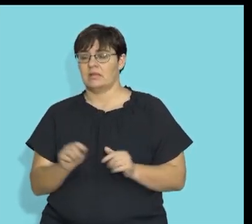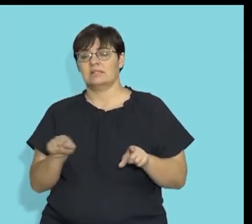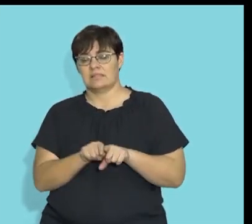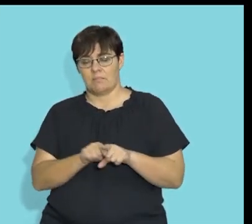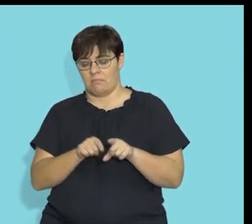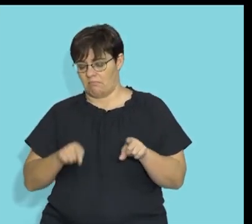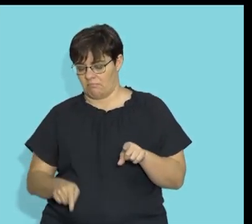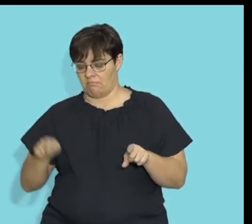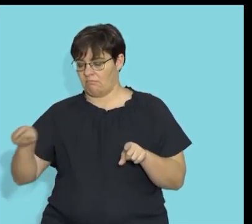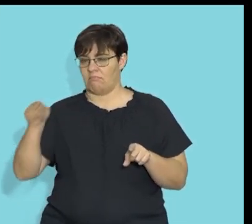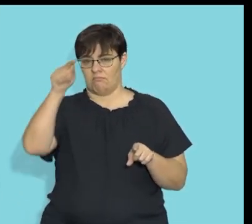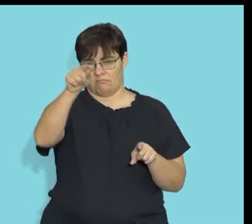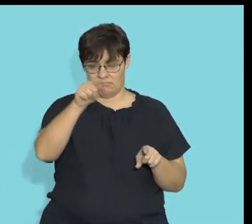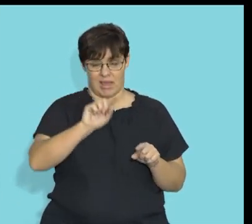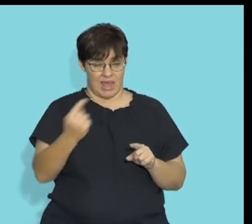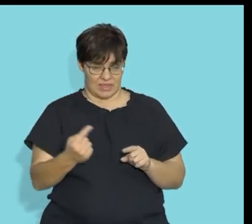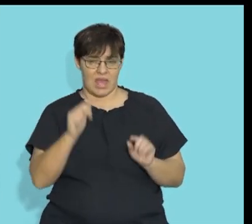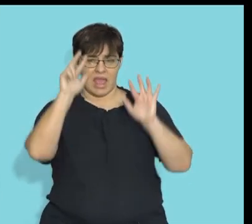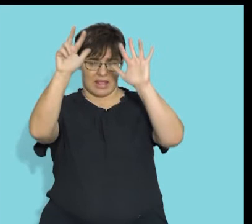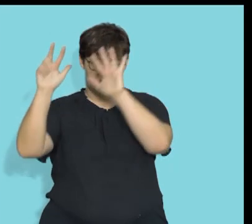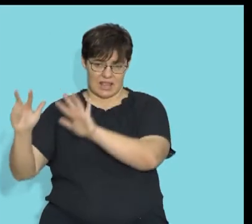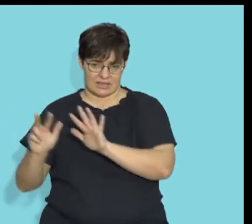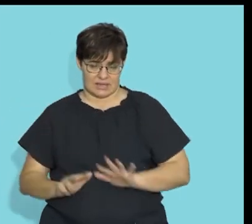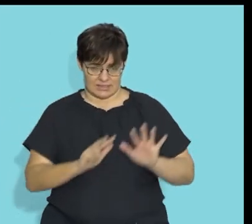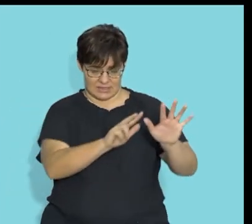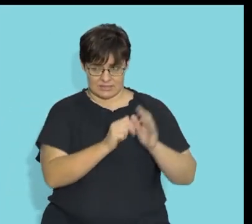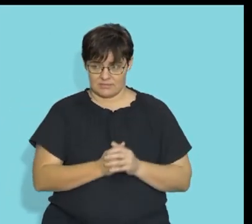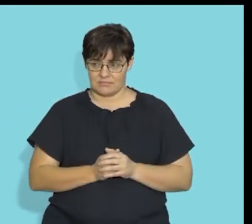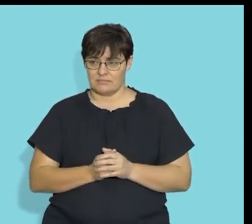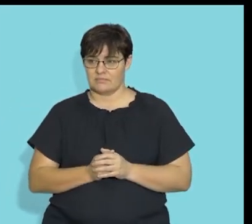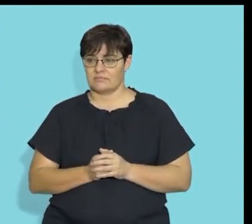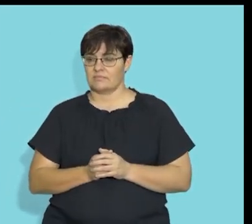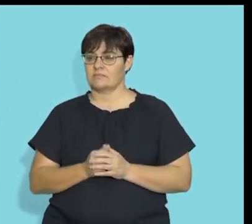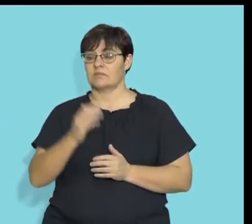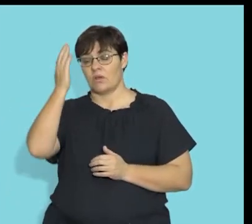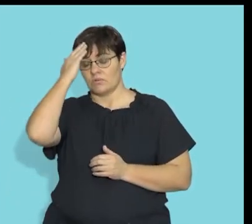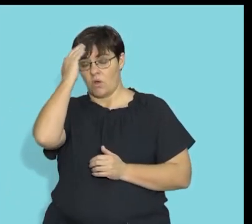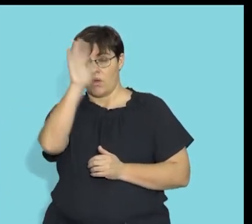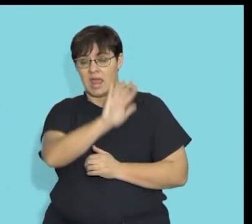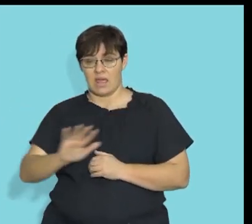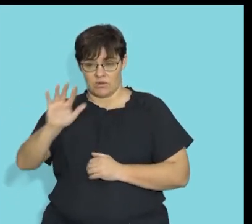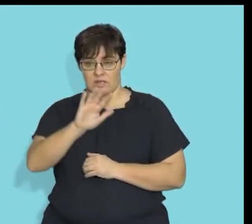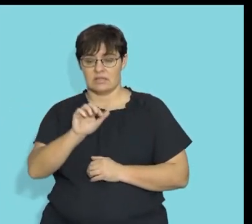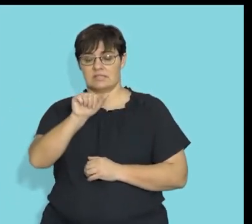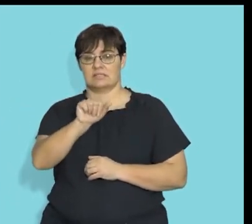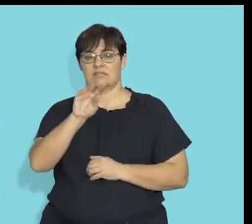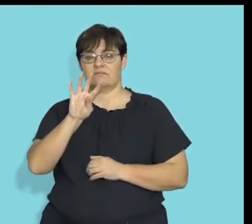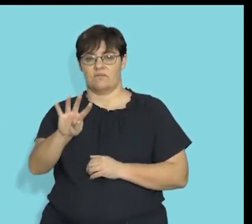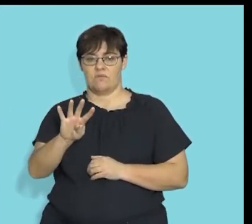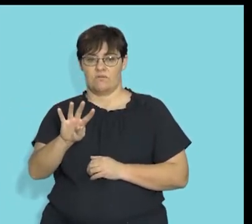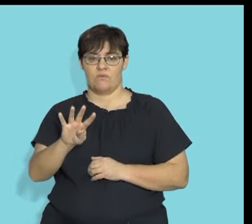centimeters, as well as the lengths of all of the other sides of this square. We know that the area would